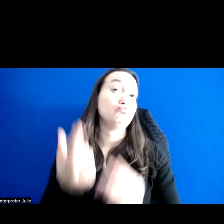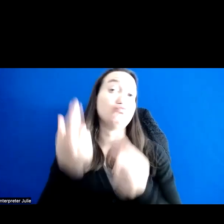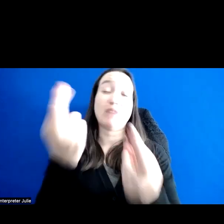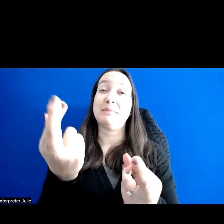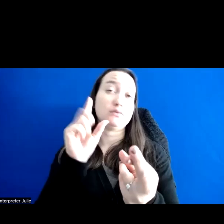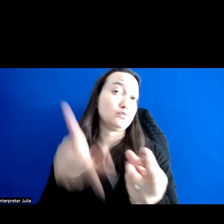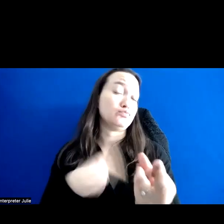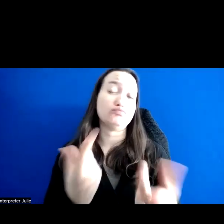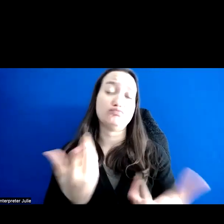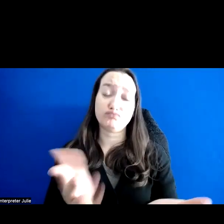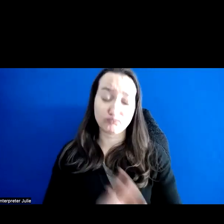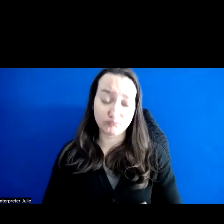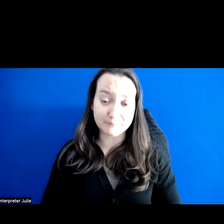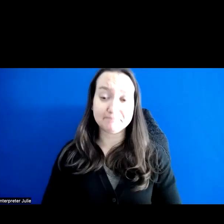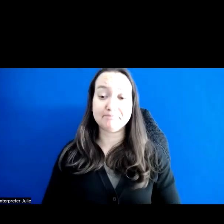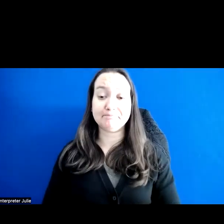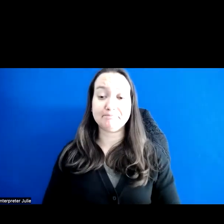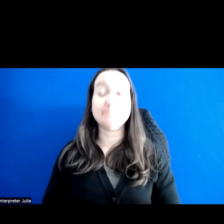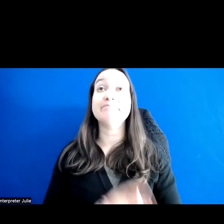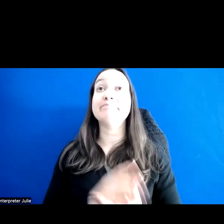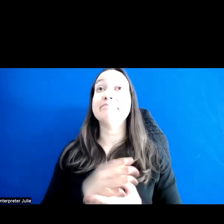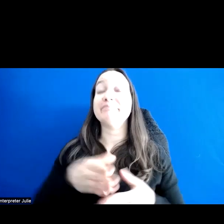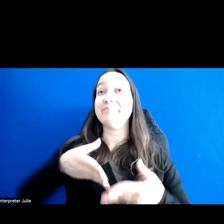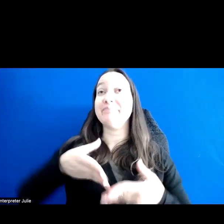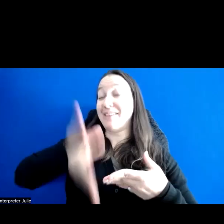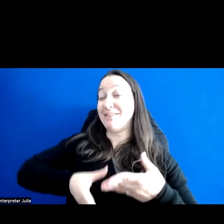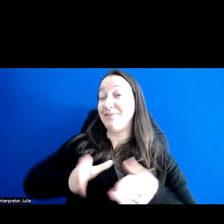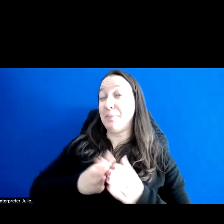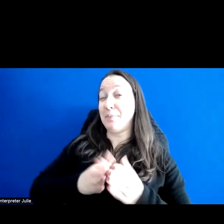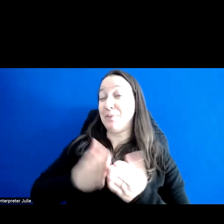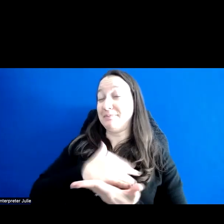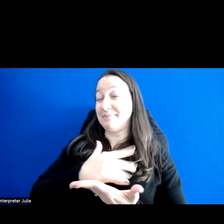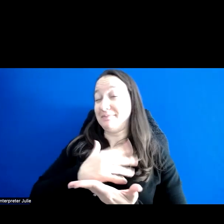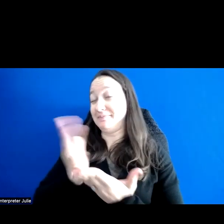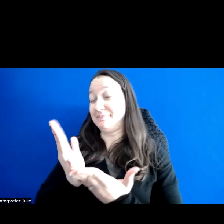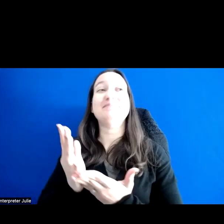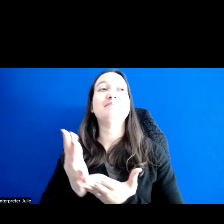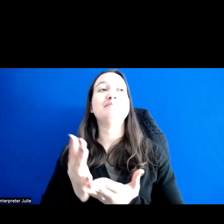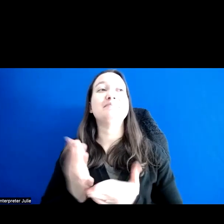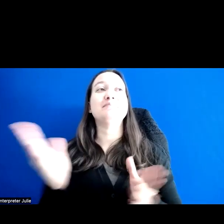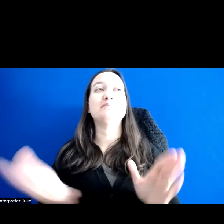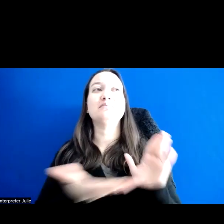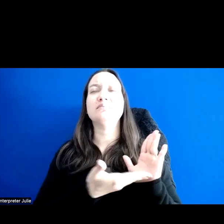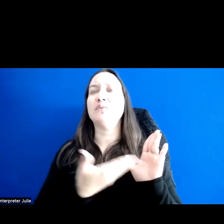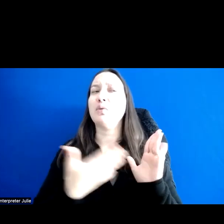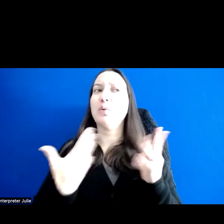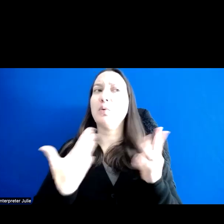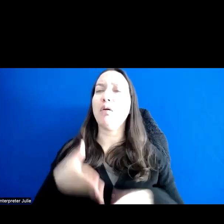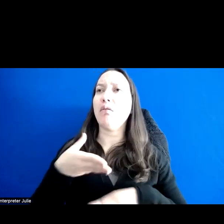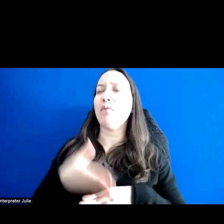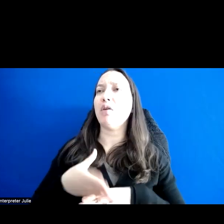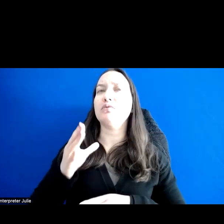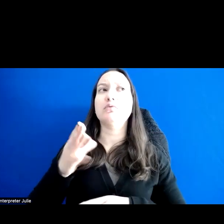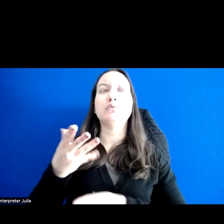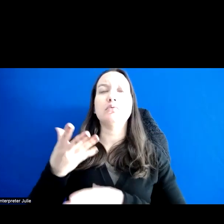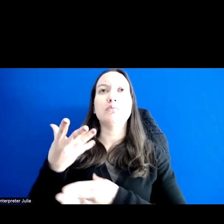you. Coming towards the end of this sequence, the catalogue of an enormous posthumous show that